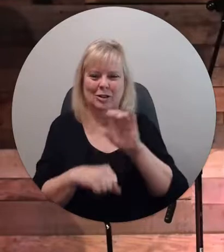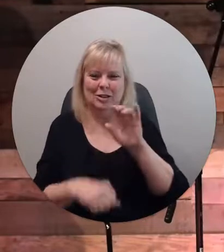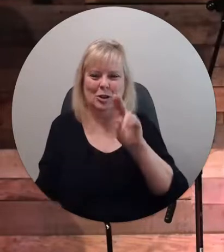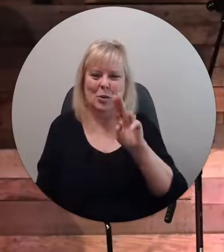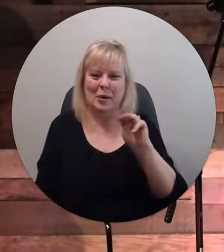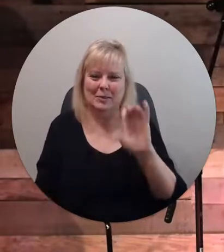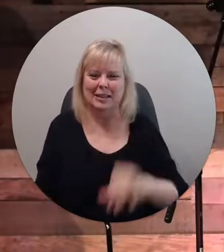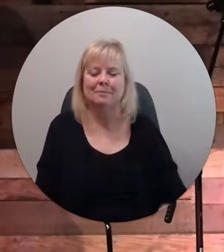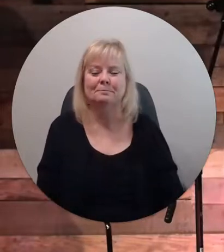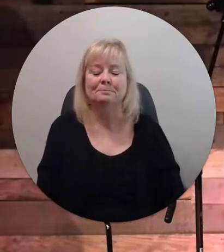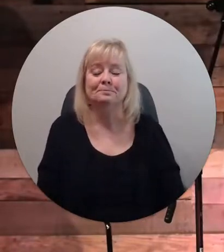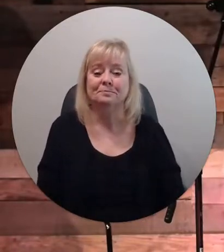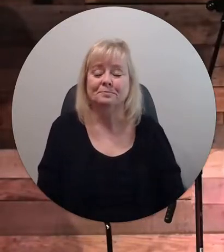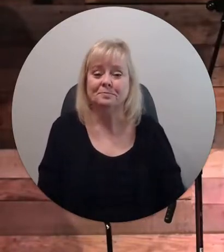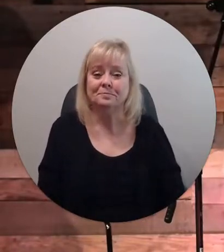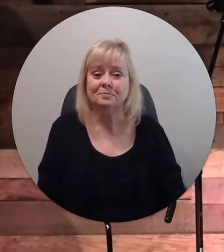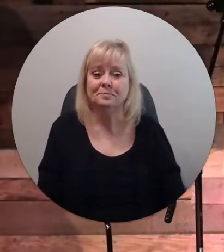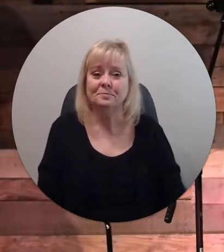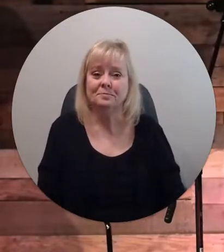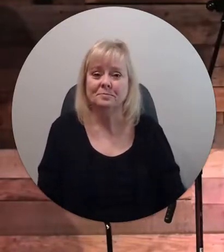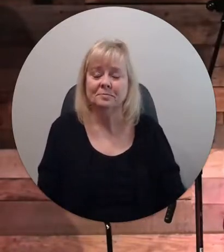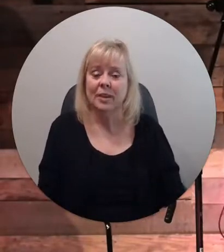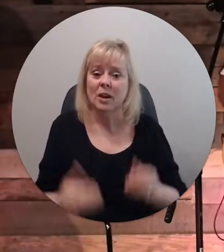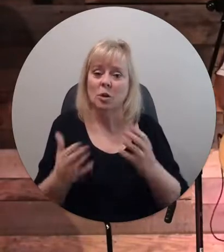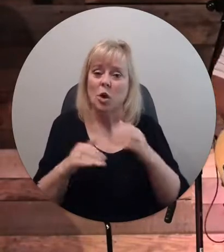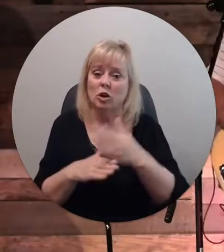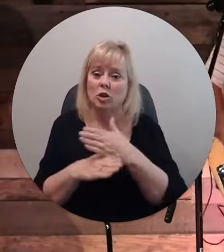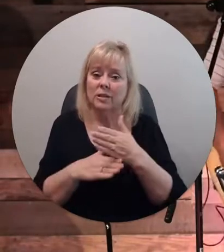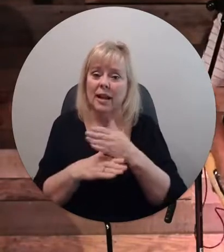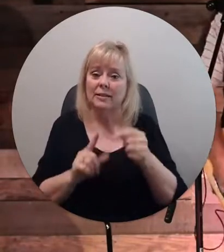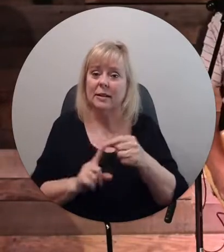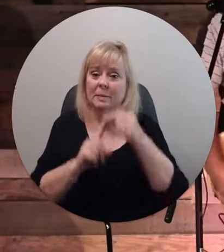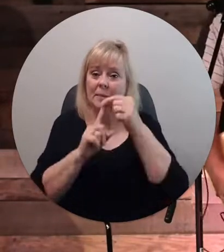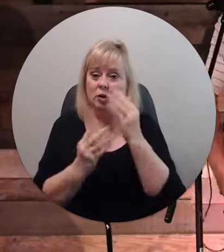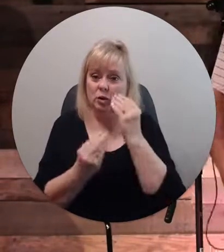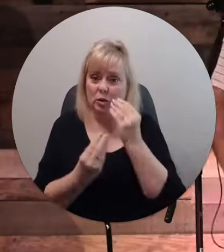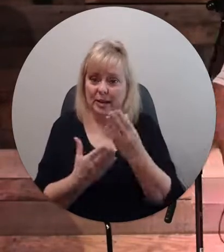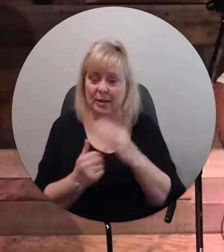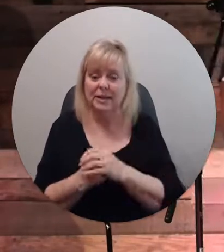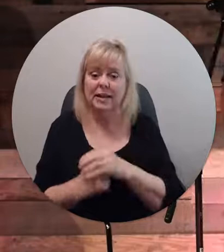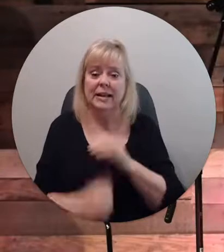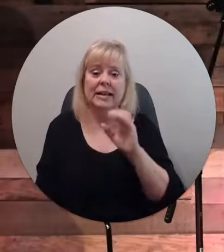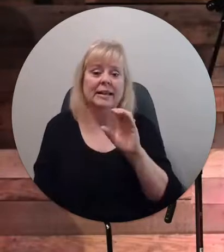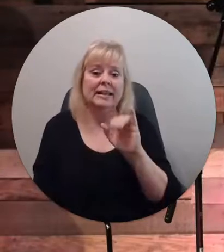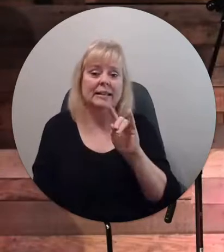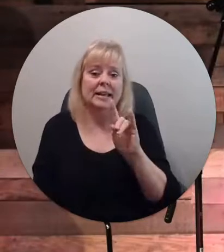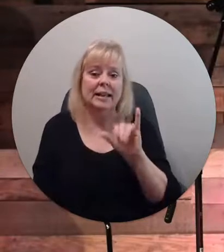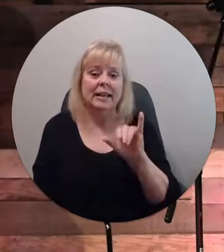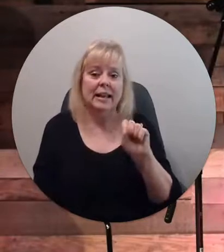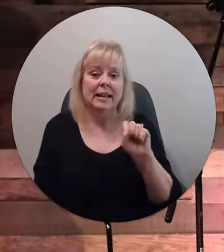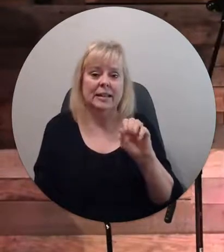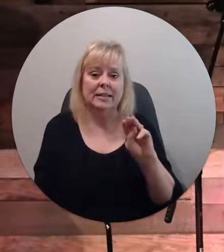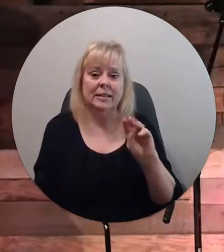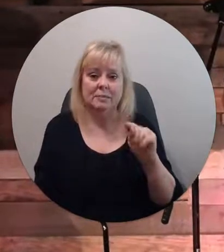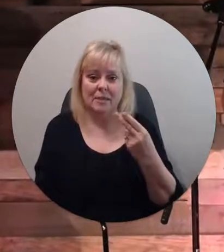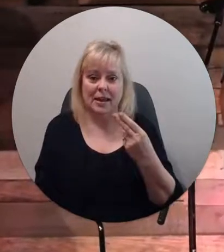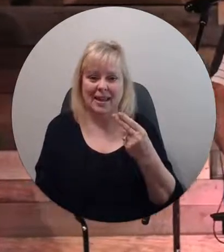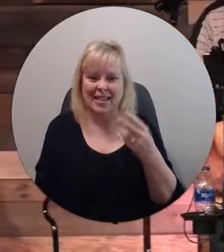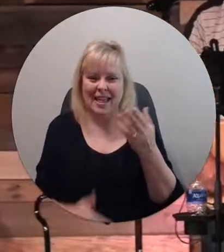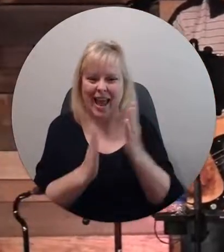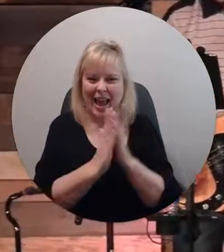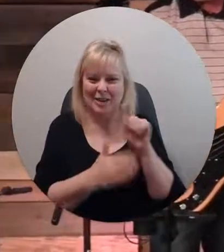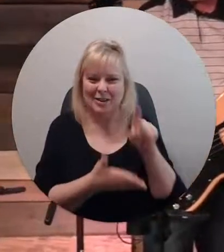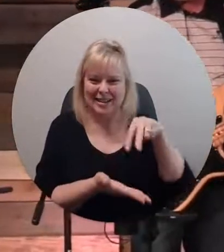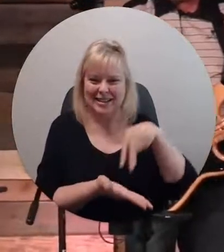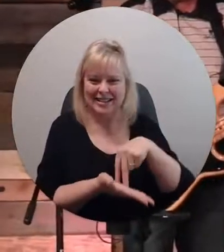Want to make sure that I share with you a bit of special news. Cindy Smith, and I'm going to ask her to stand. Everybody knows Cindy. You don't have to come